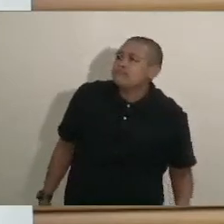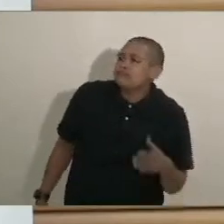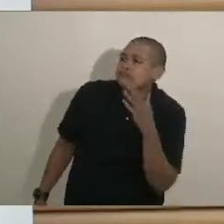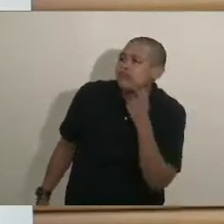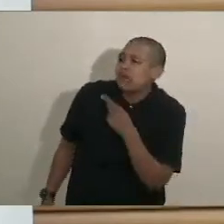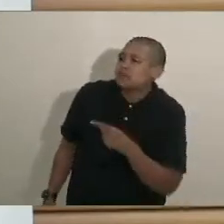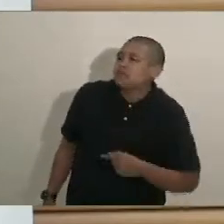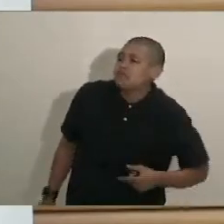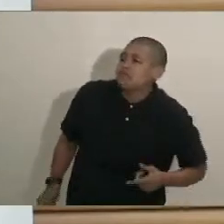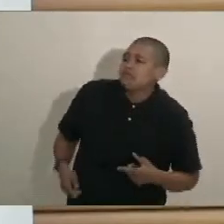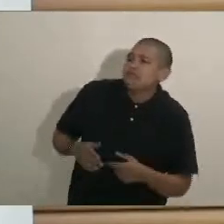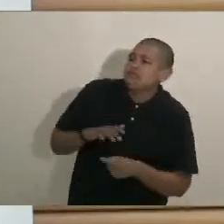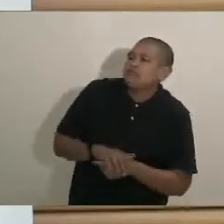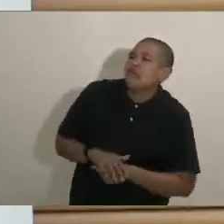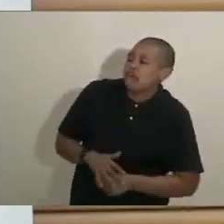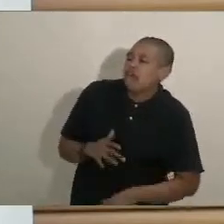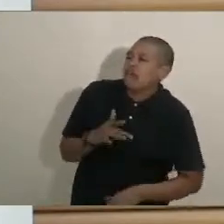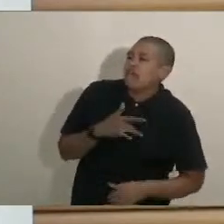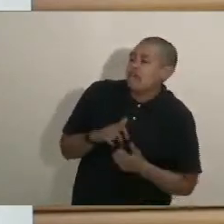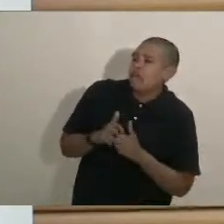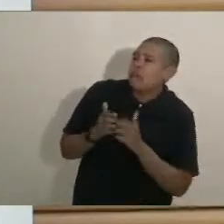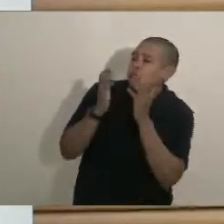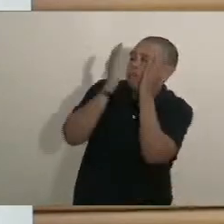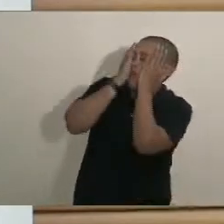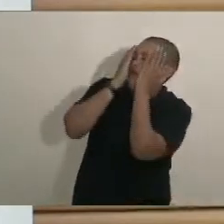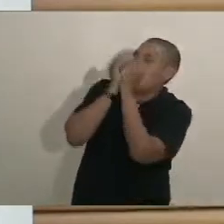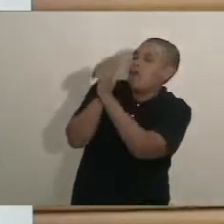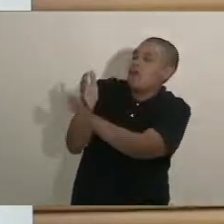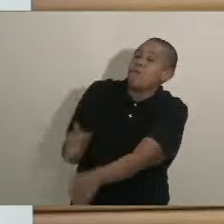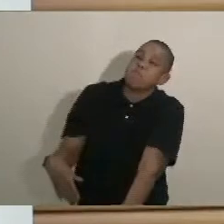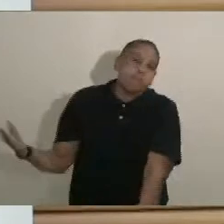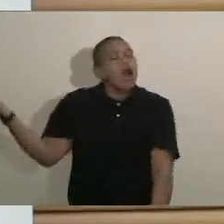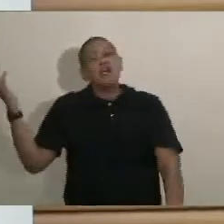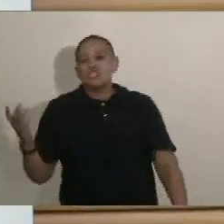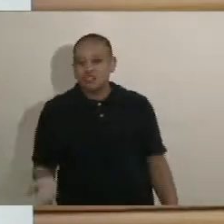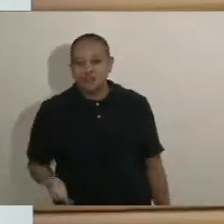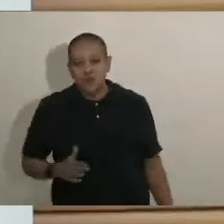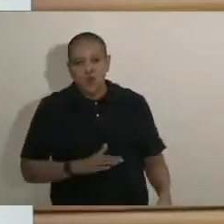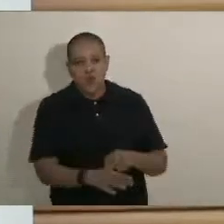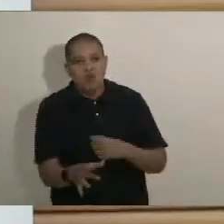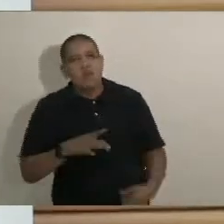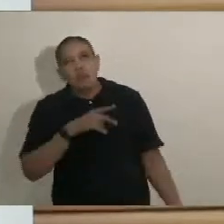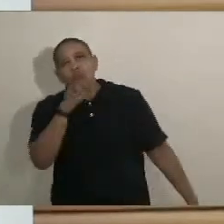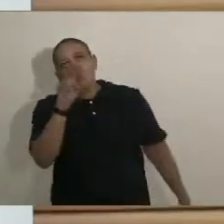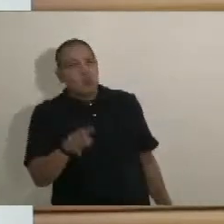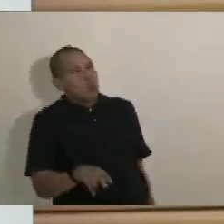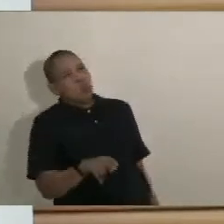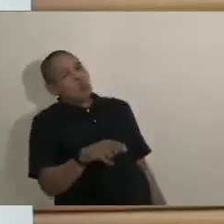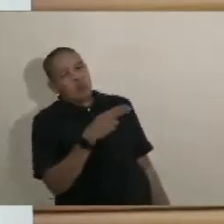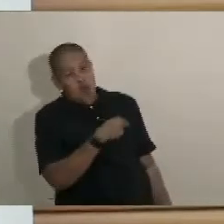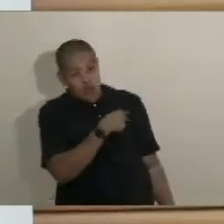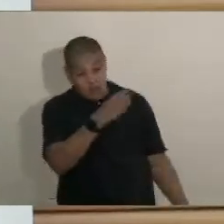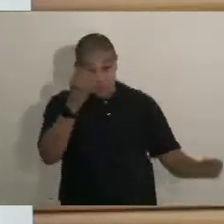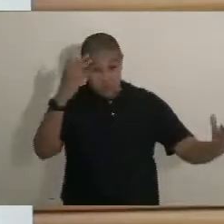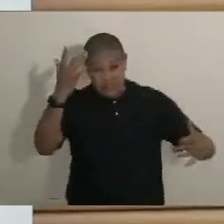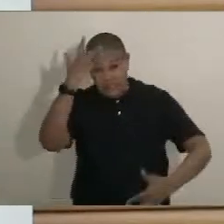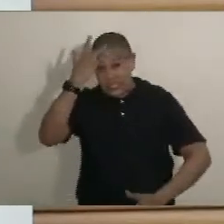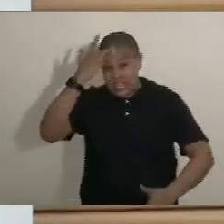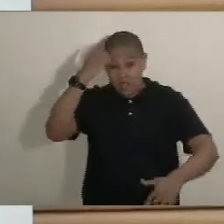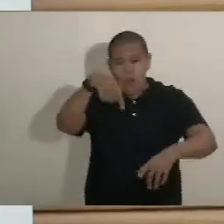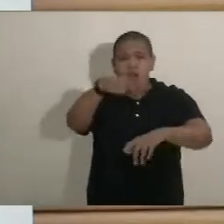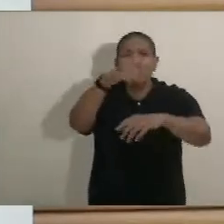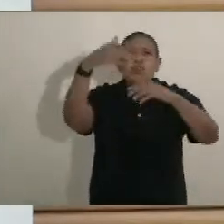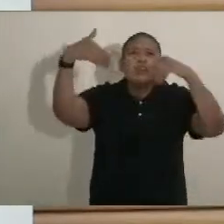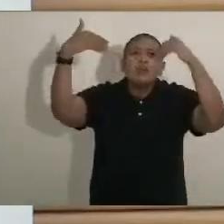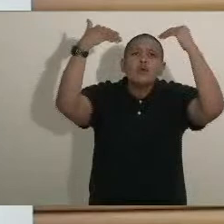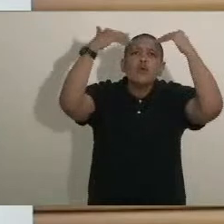the correlation between the two, as well as the unvaccinated. Many Jamaicans have these illnesses because they are unaware